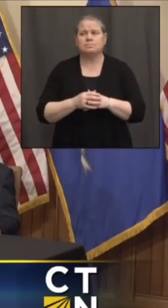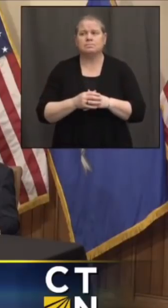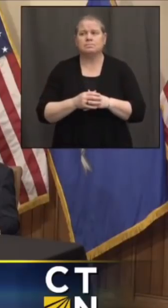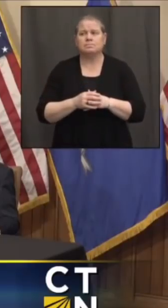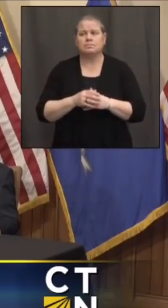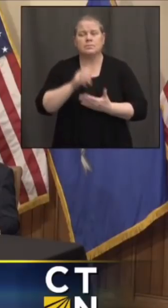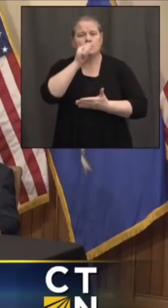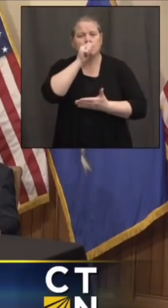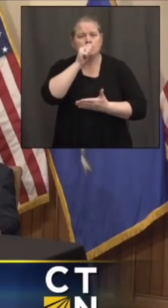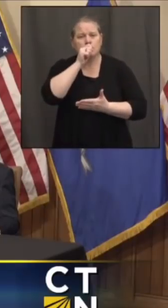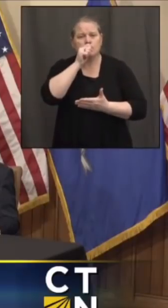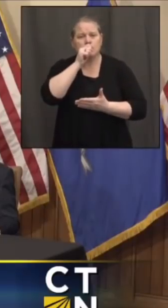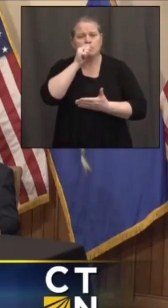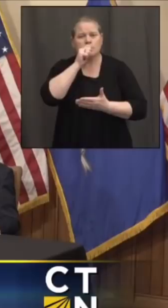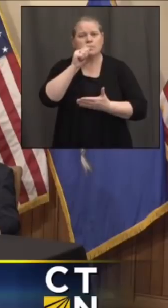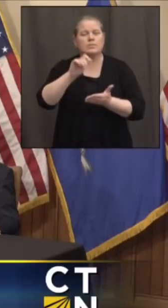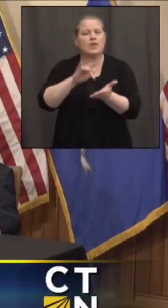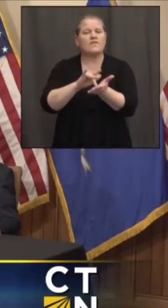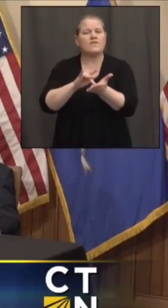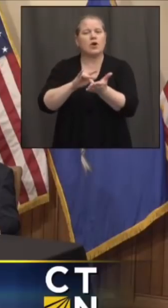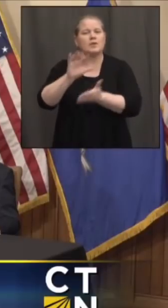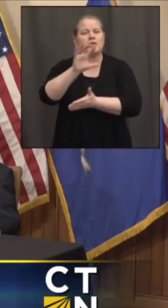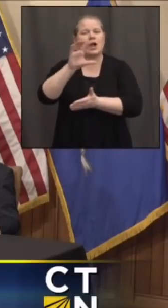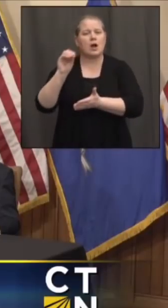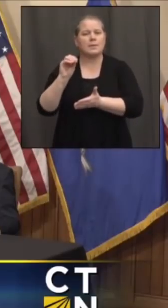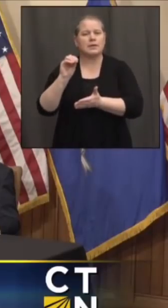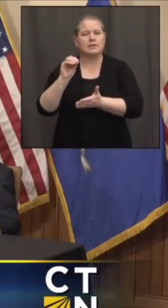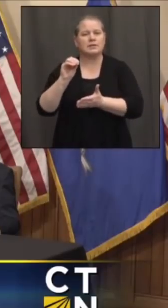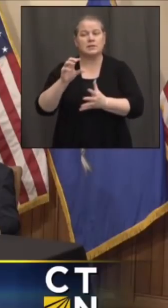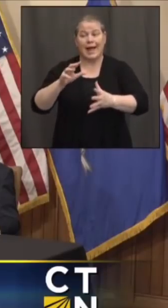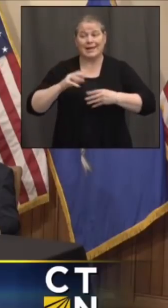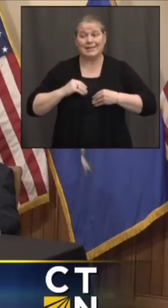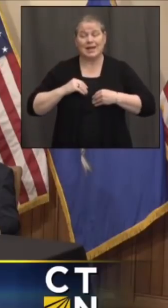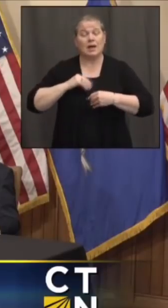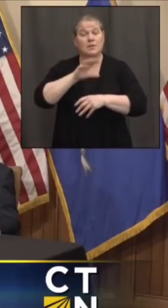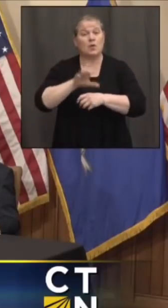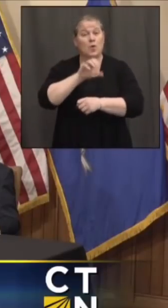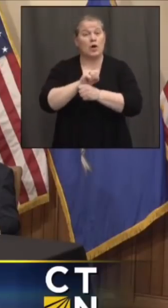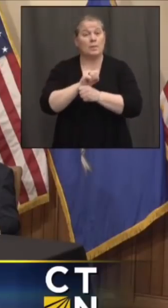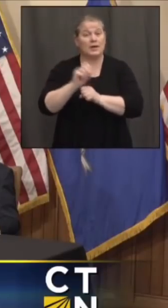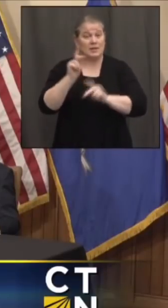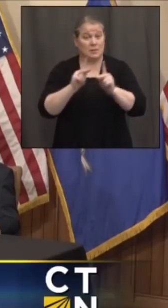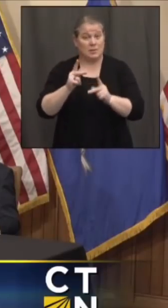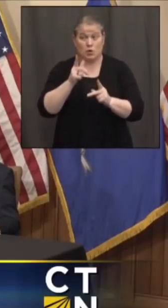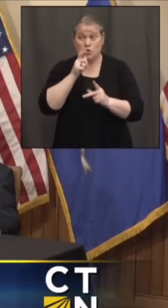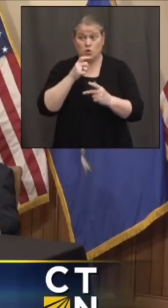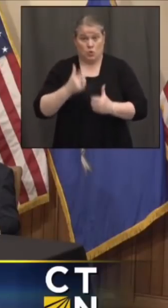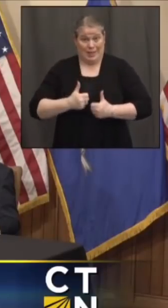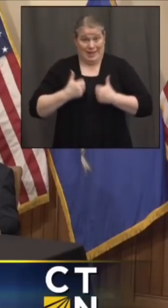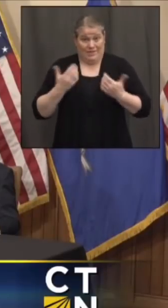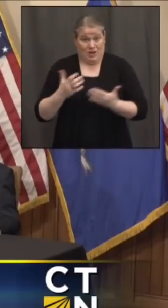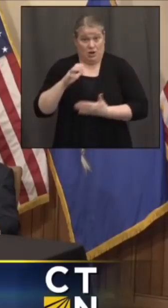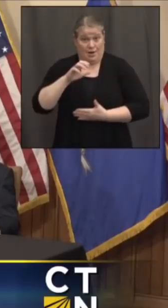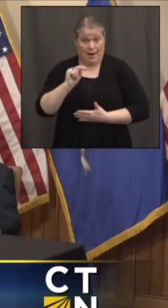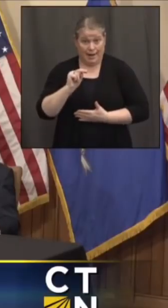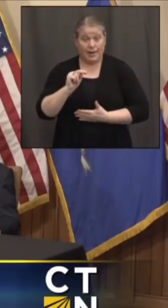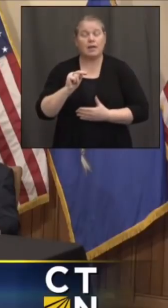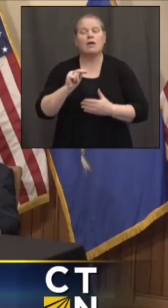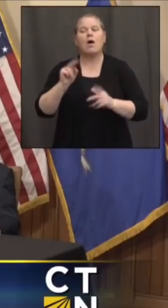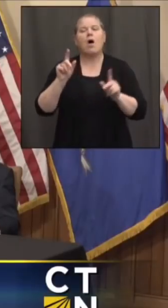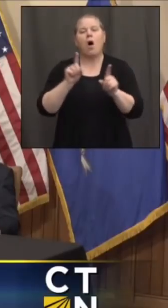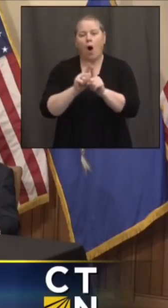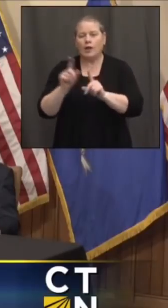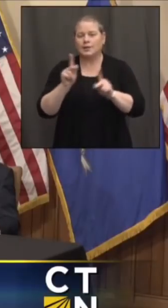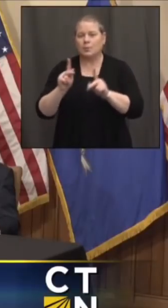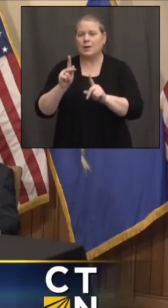private pharmacies taking appointments for folks who are in state, also even folks who are out of state? I asked you that question because we know that